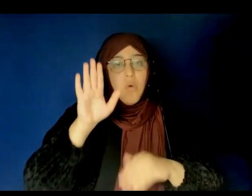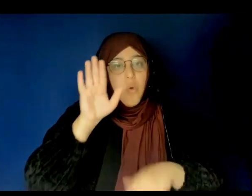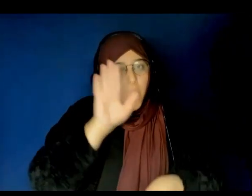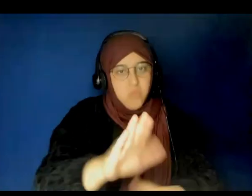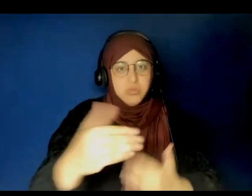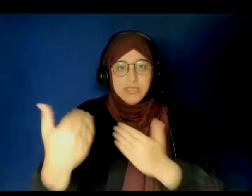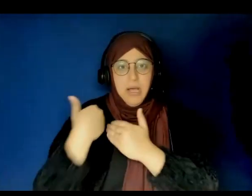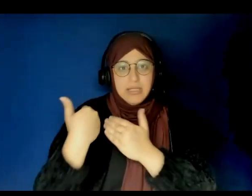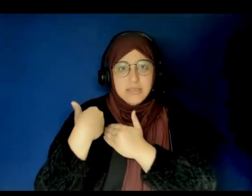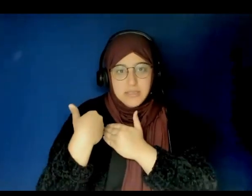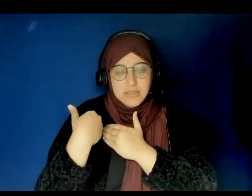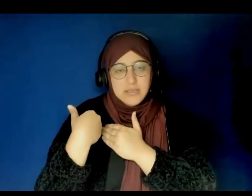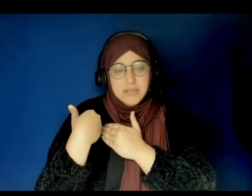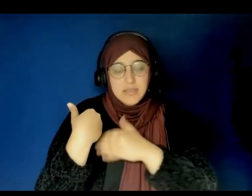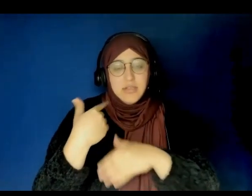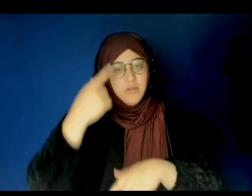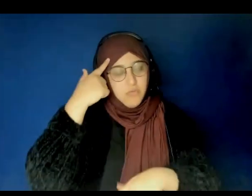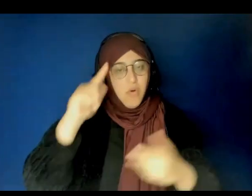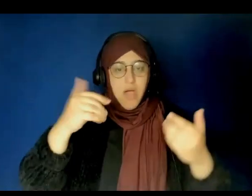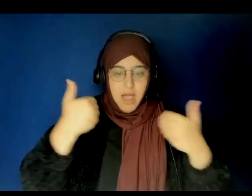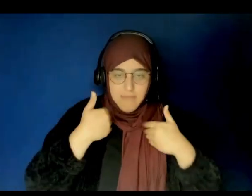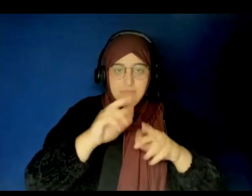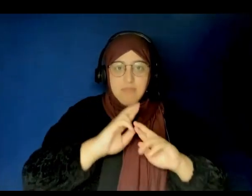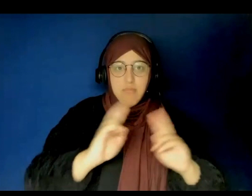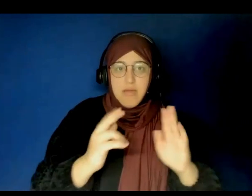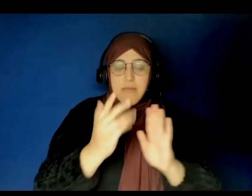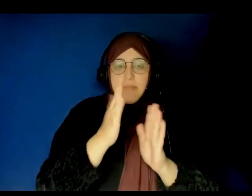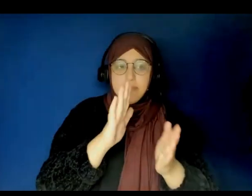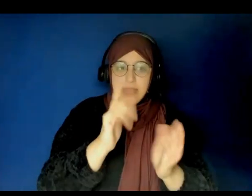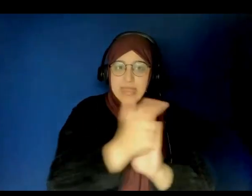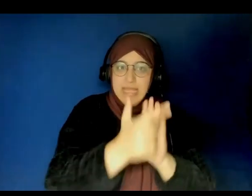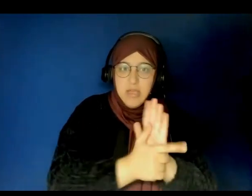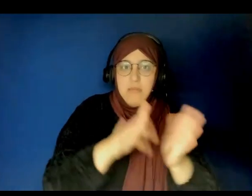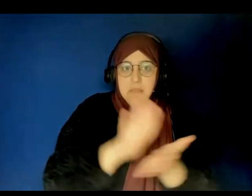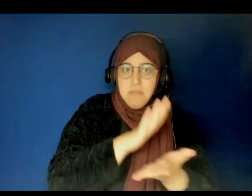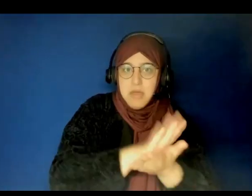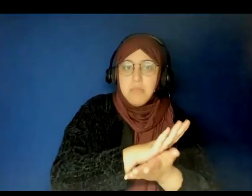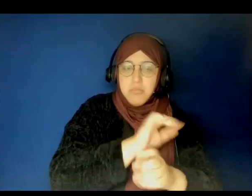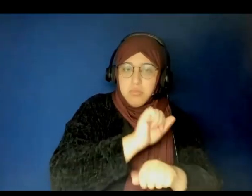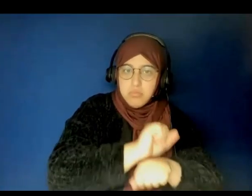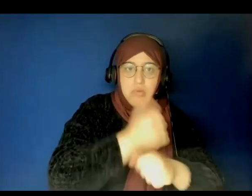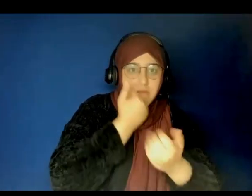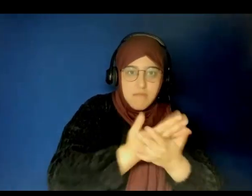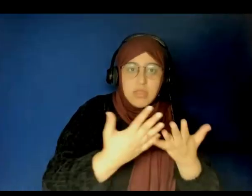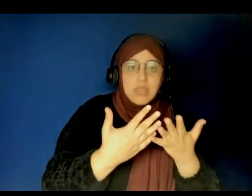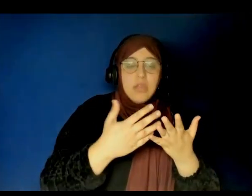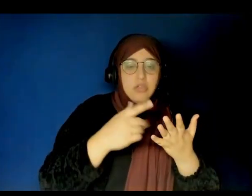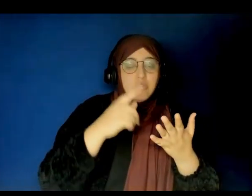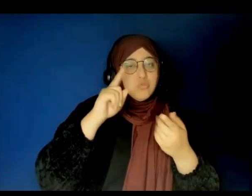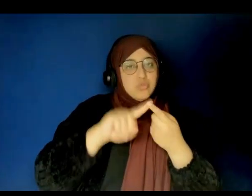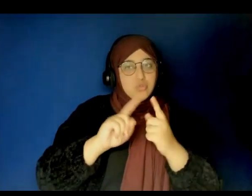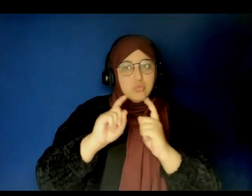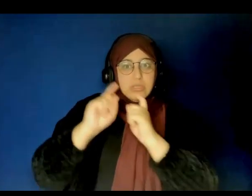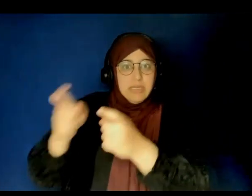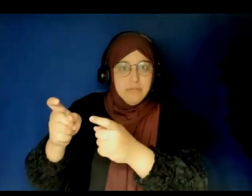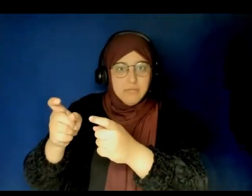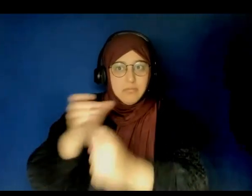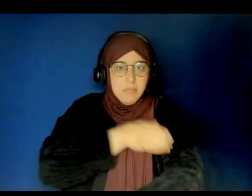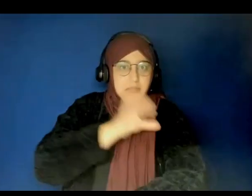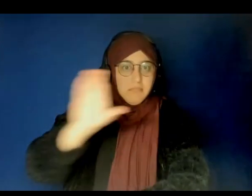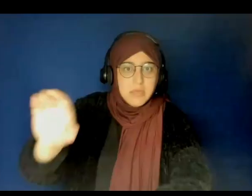responsibility to have a legal document that will empower someone to do that for you. And